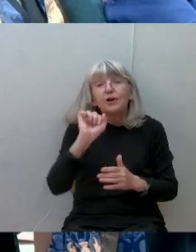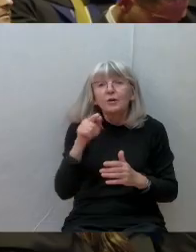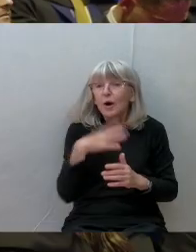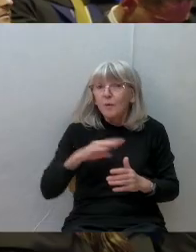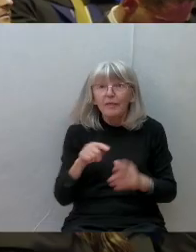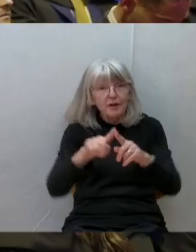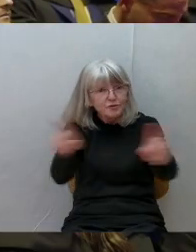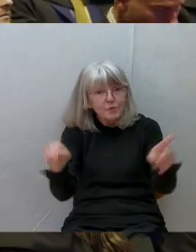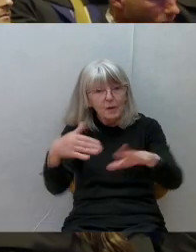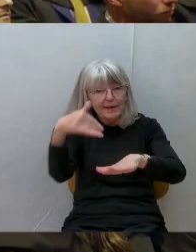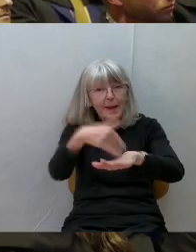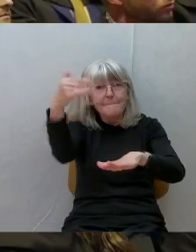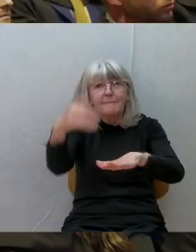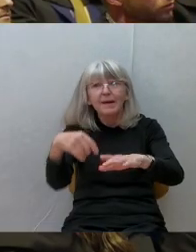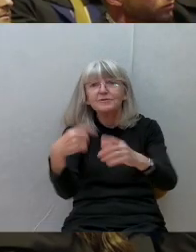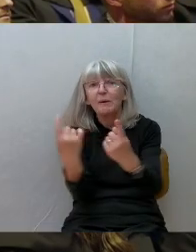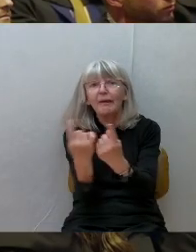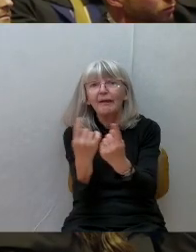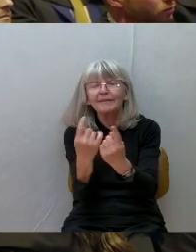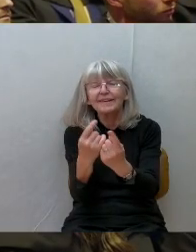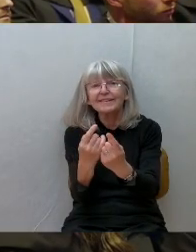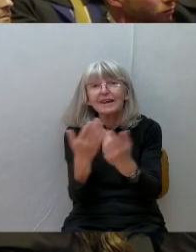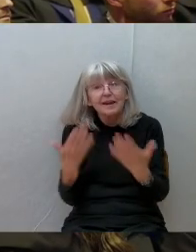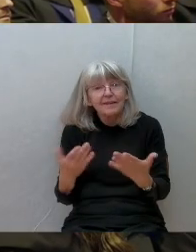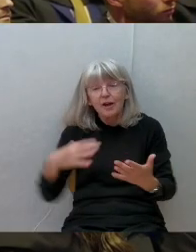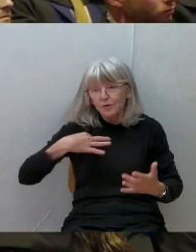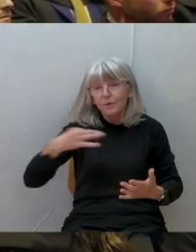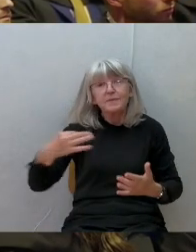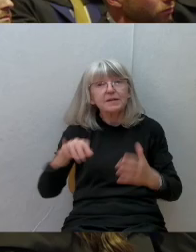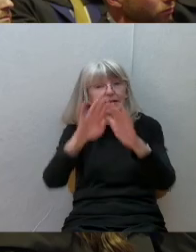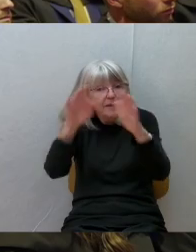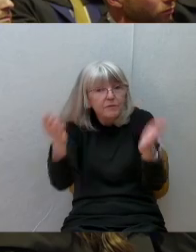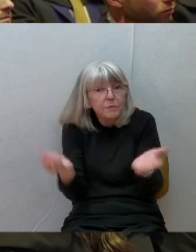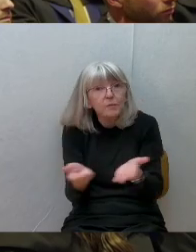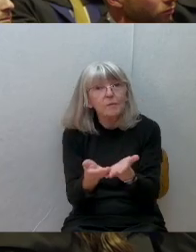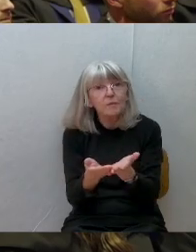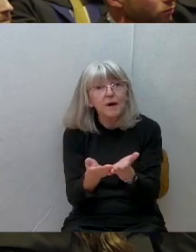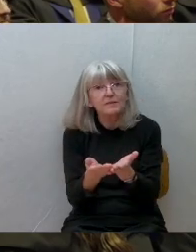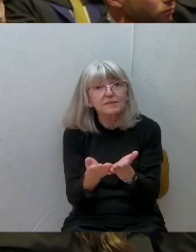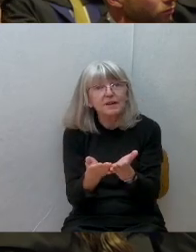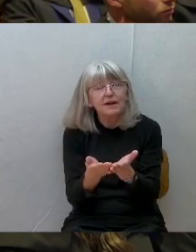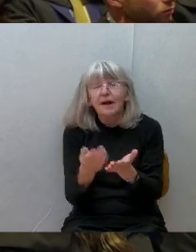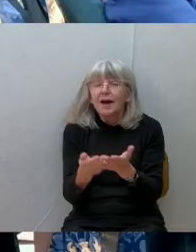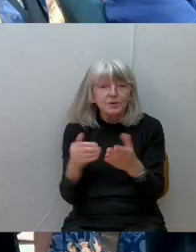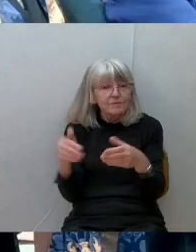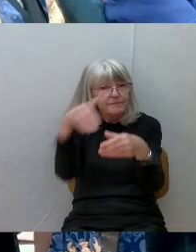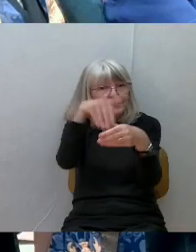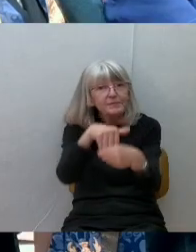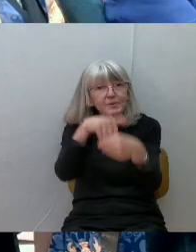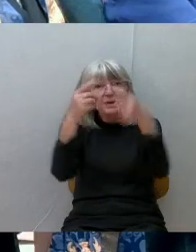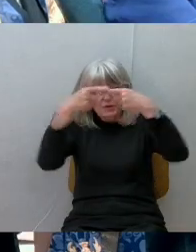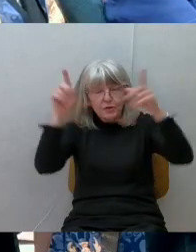As graduates, you become global ambassadors with a lifelong membership of the University of Dundee.